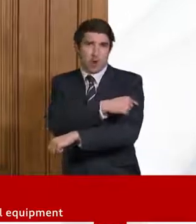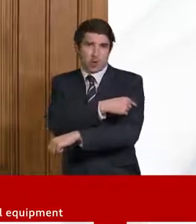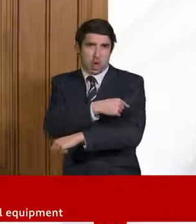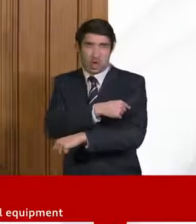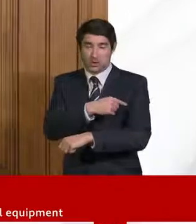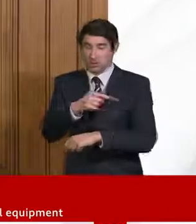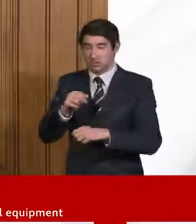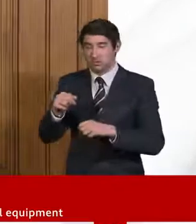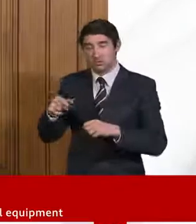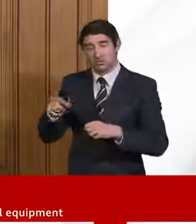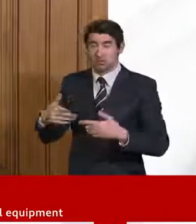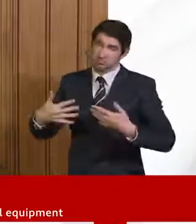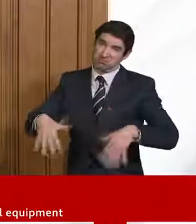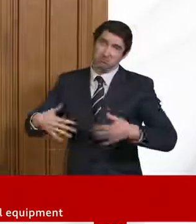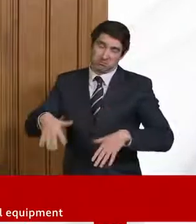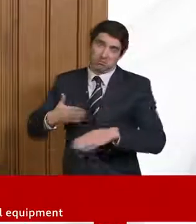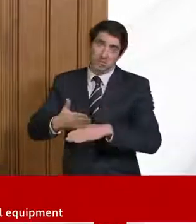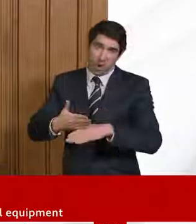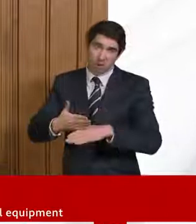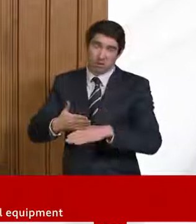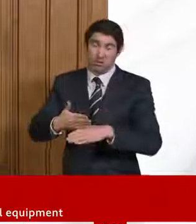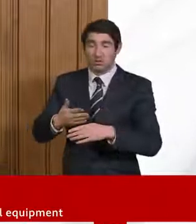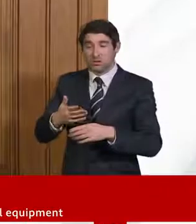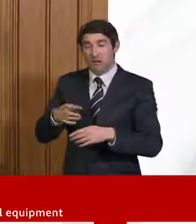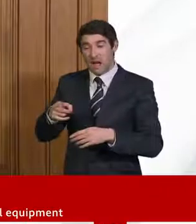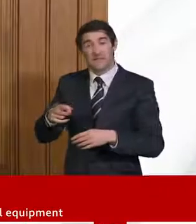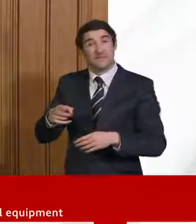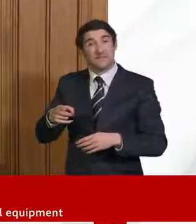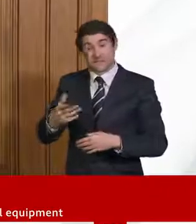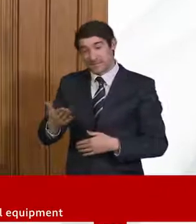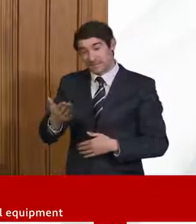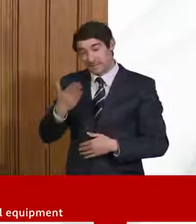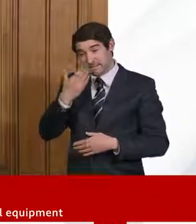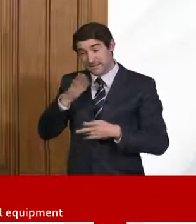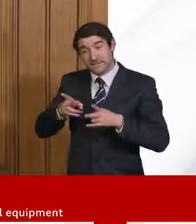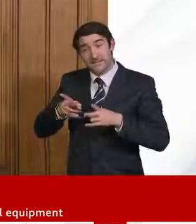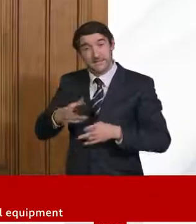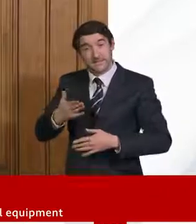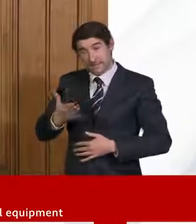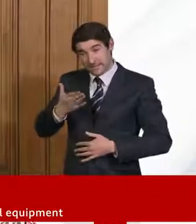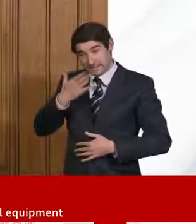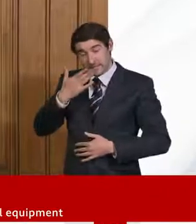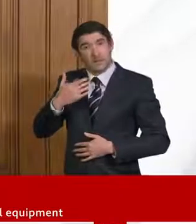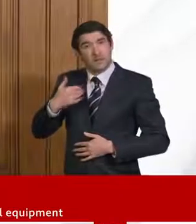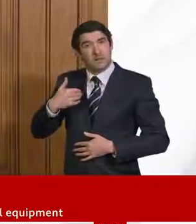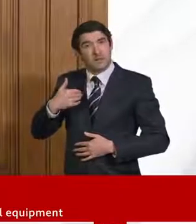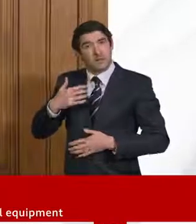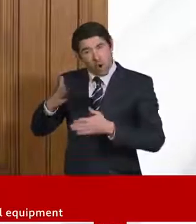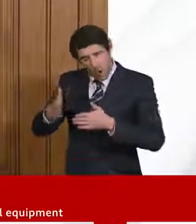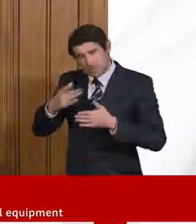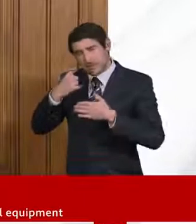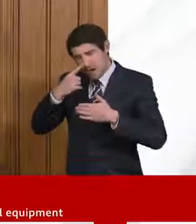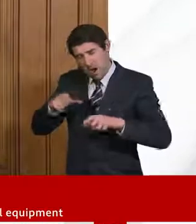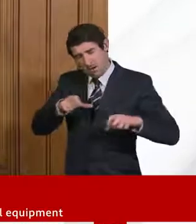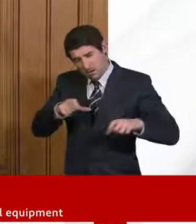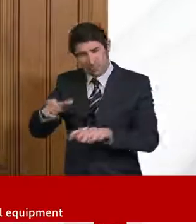do. And manage end of life as they always do. So I would expect end of life care to be just